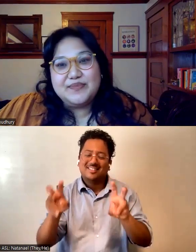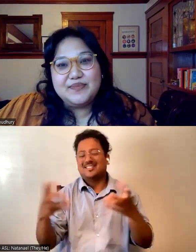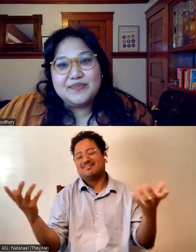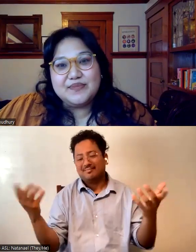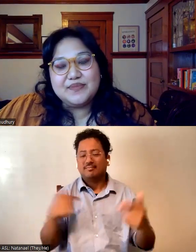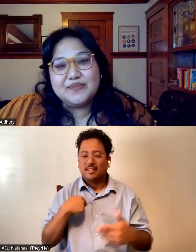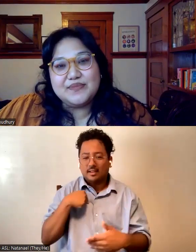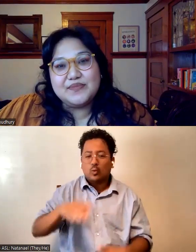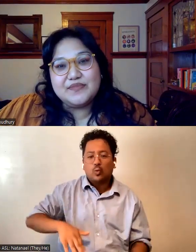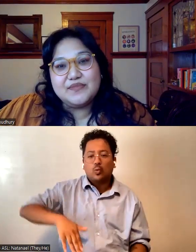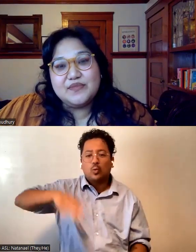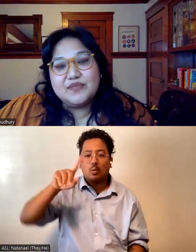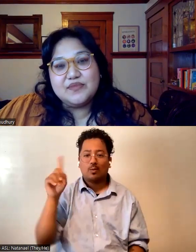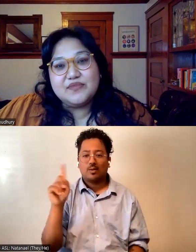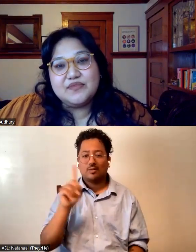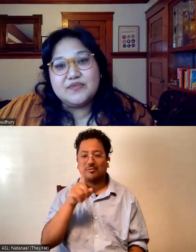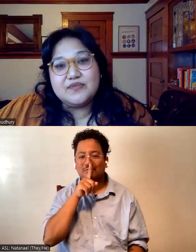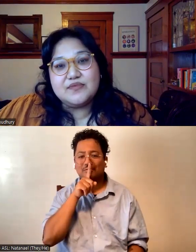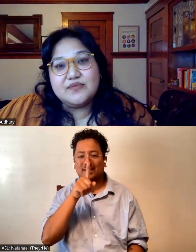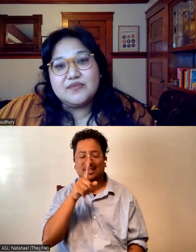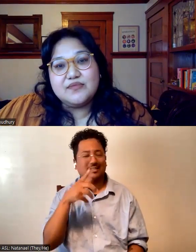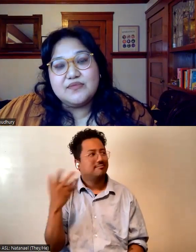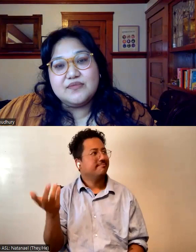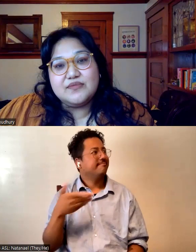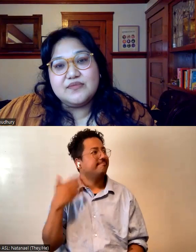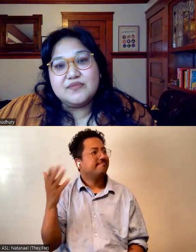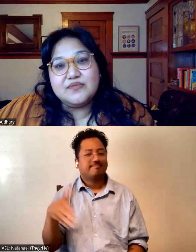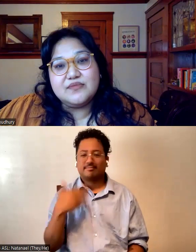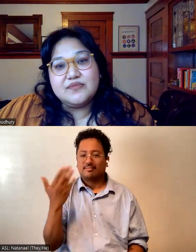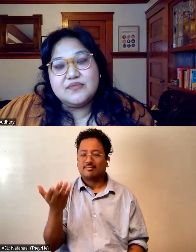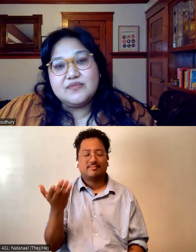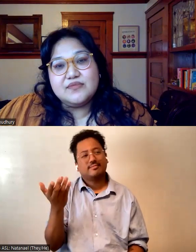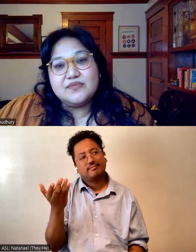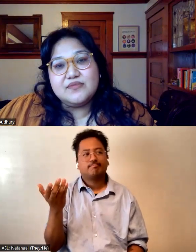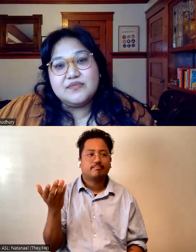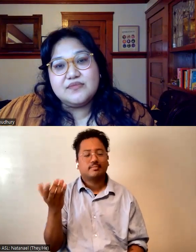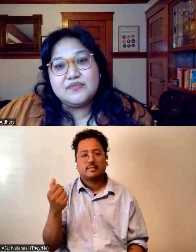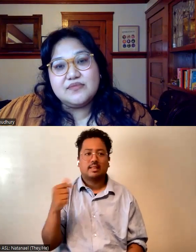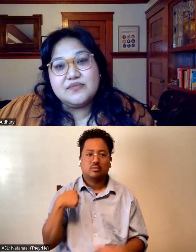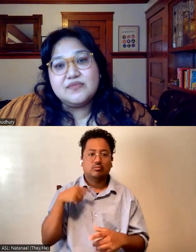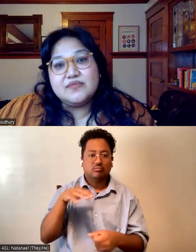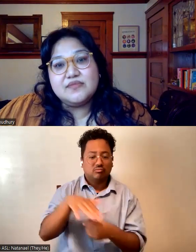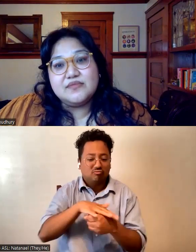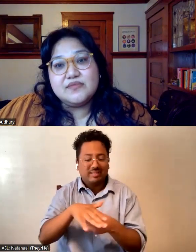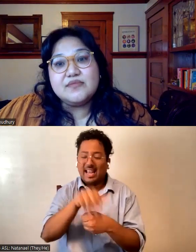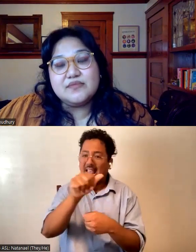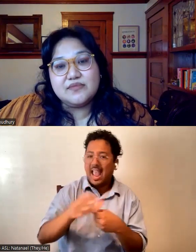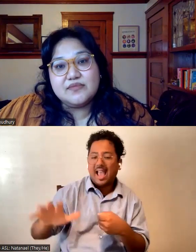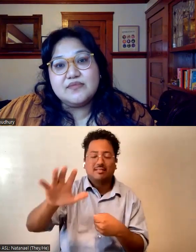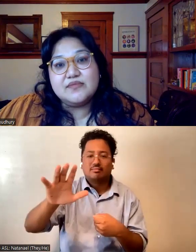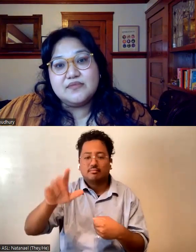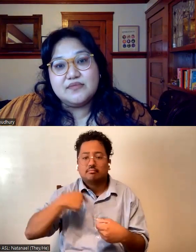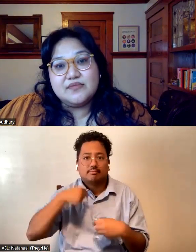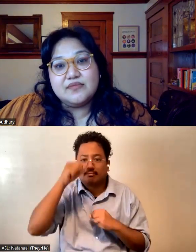in a place that was not really based in much Asian heritage. I didn't know much about